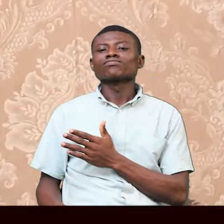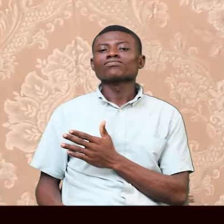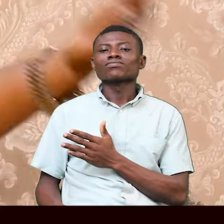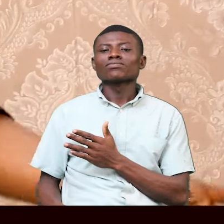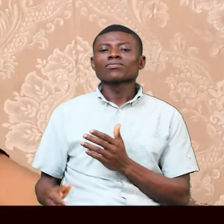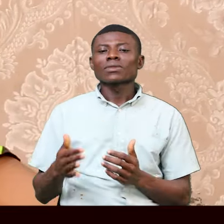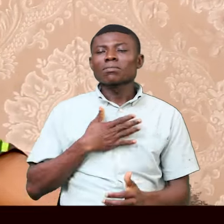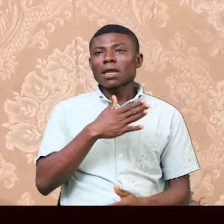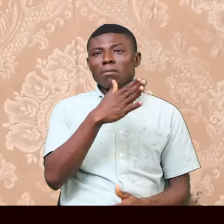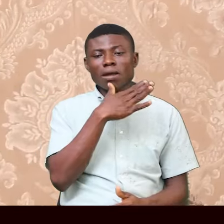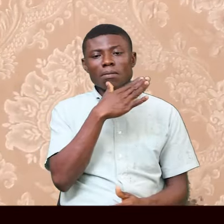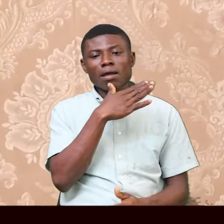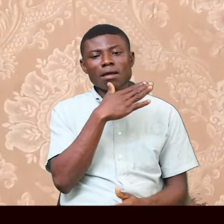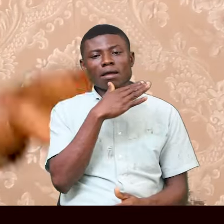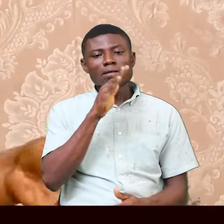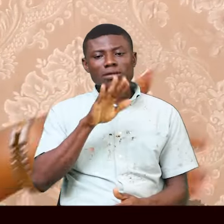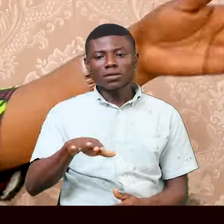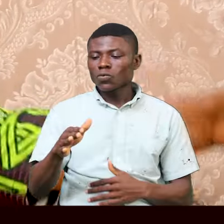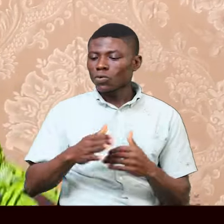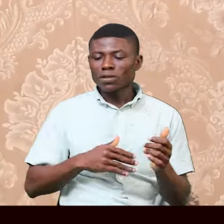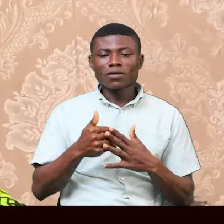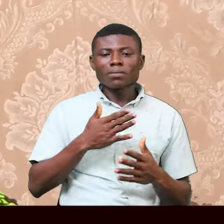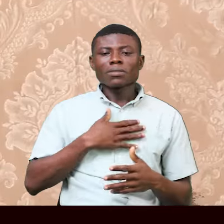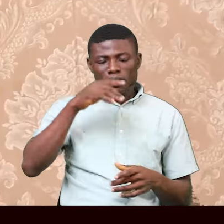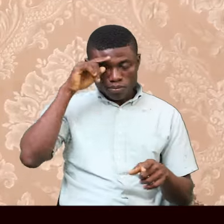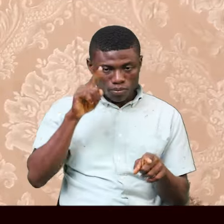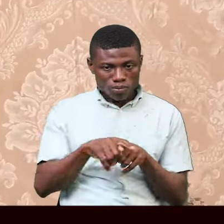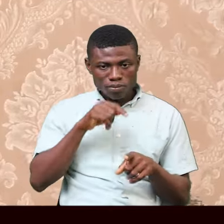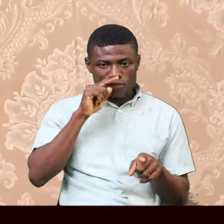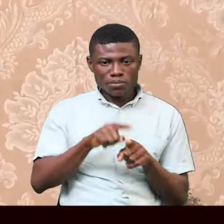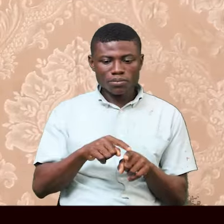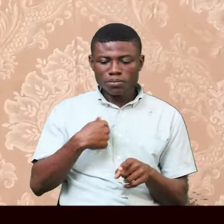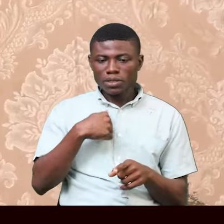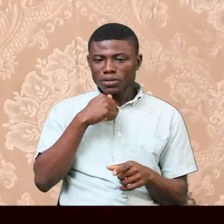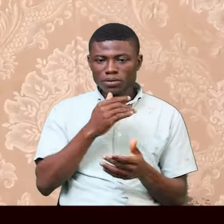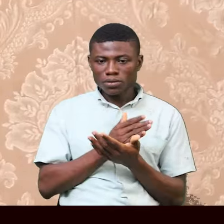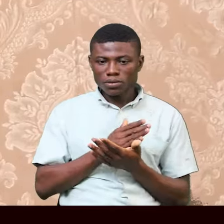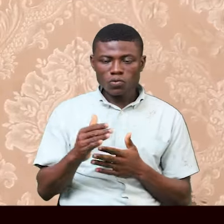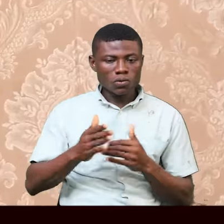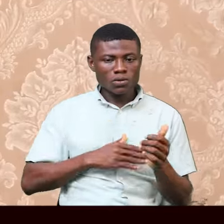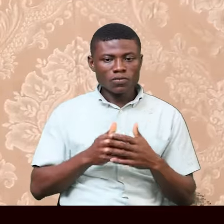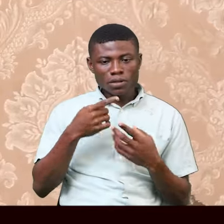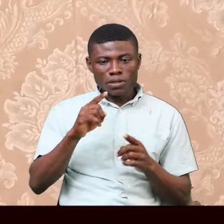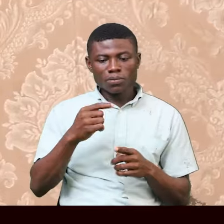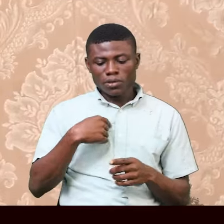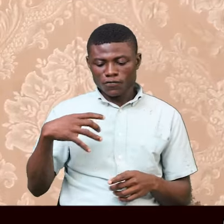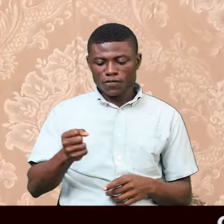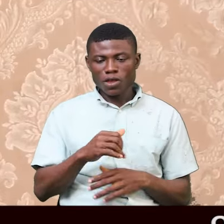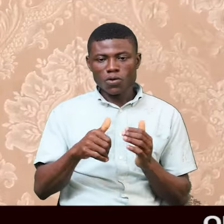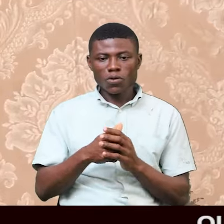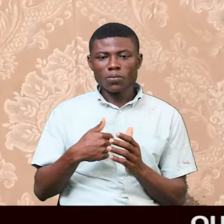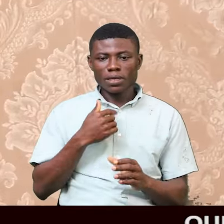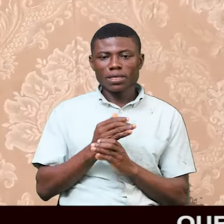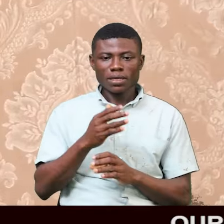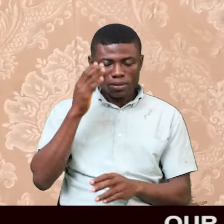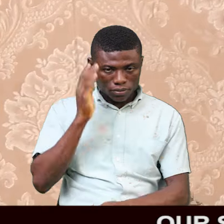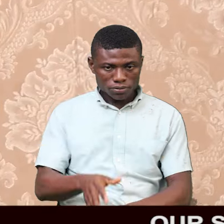Ampao. Oya me maame ba, senior ti bia oya me nua. Nti me nto no ntwene. Senior ti bia me fa ma dia sa.